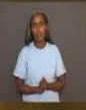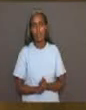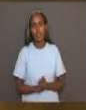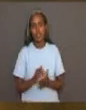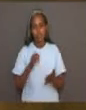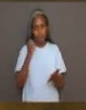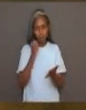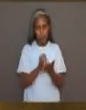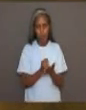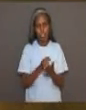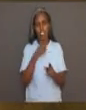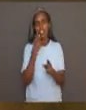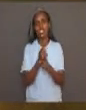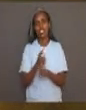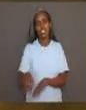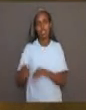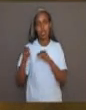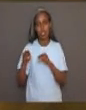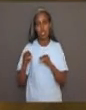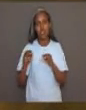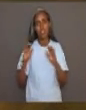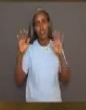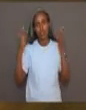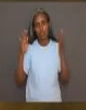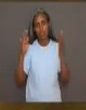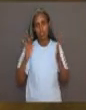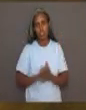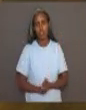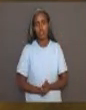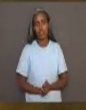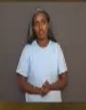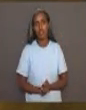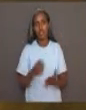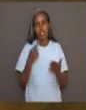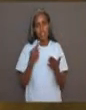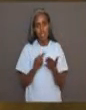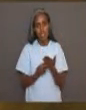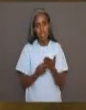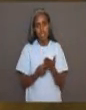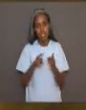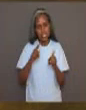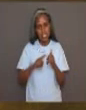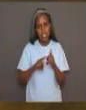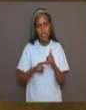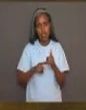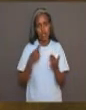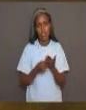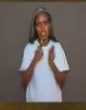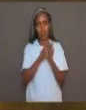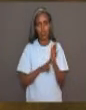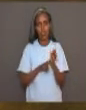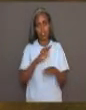have proved the assertion, students. Congratulations! That is the end of this unit,